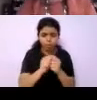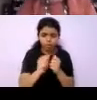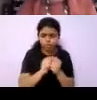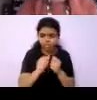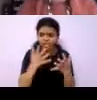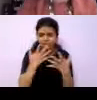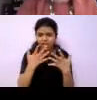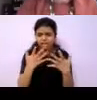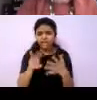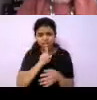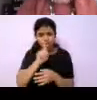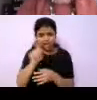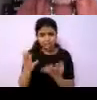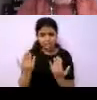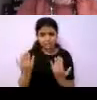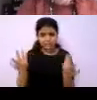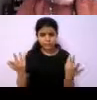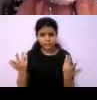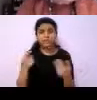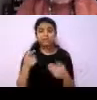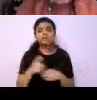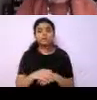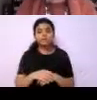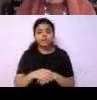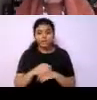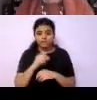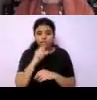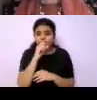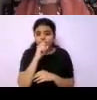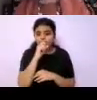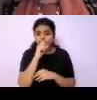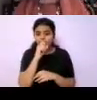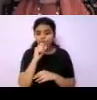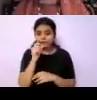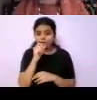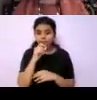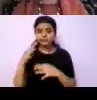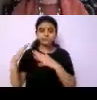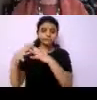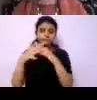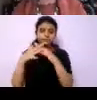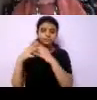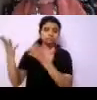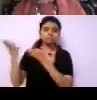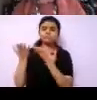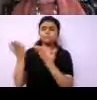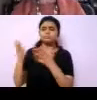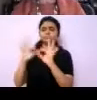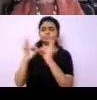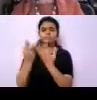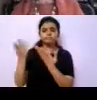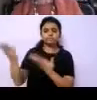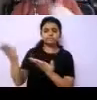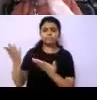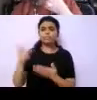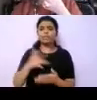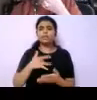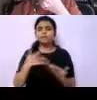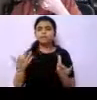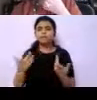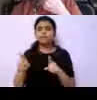Although, in fact, at least in the United States, family members most often fill the role of